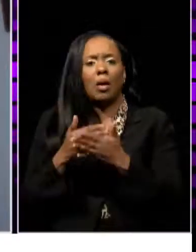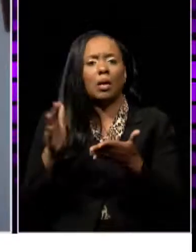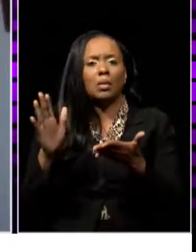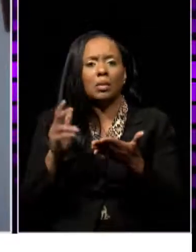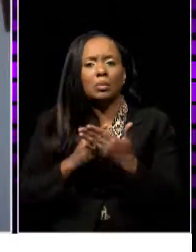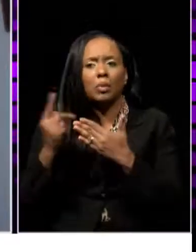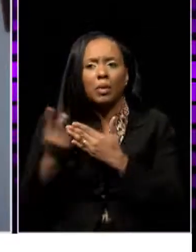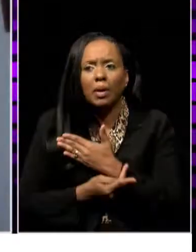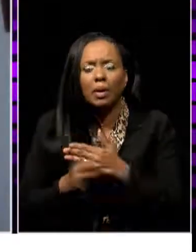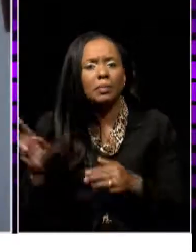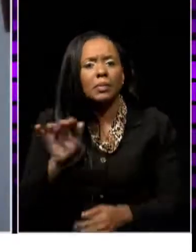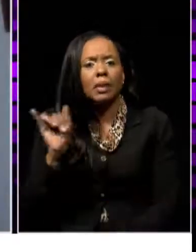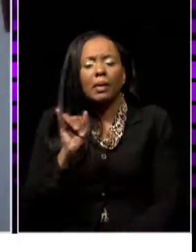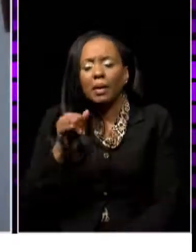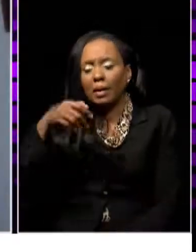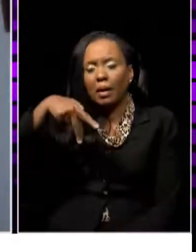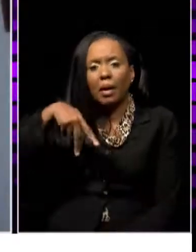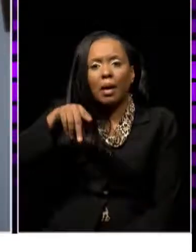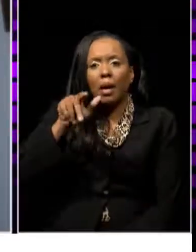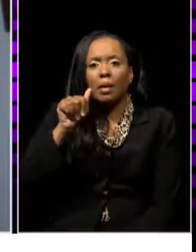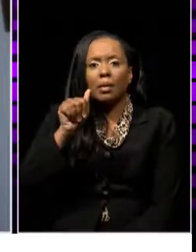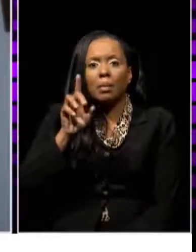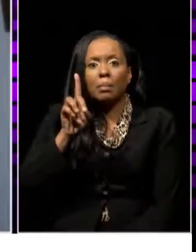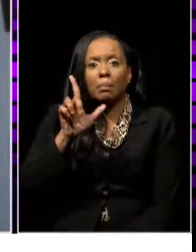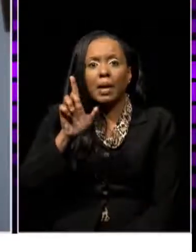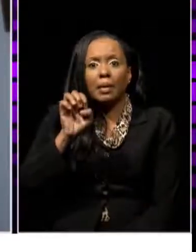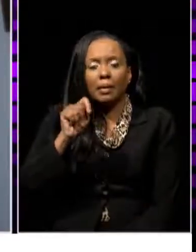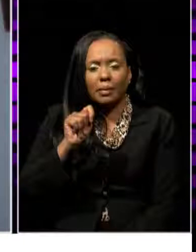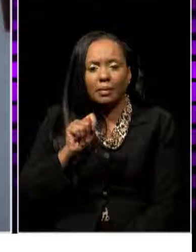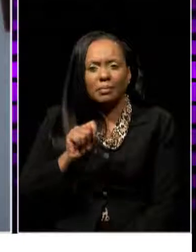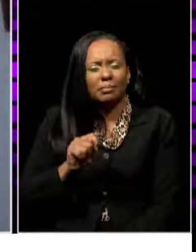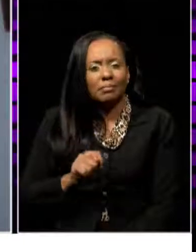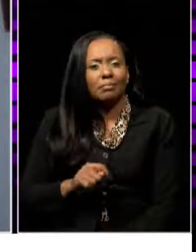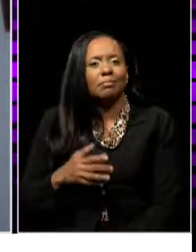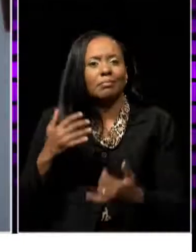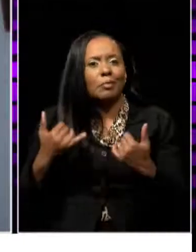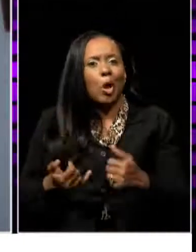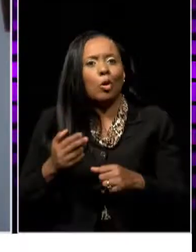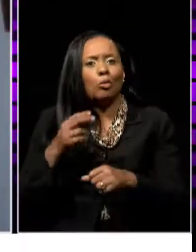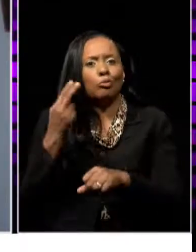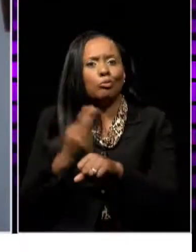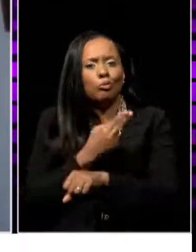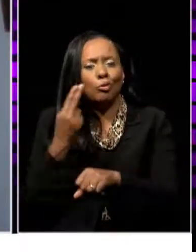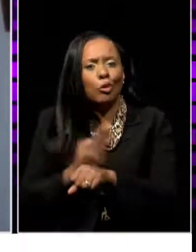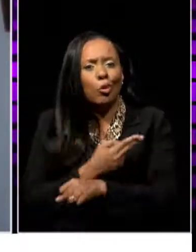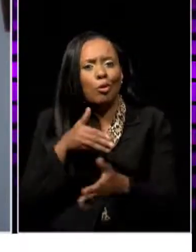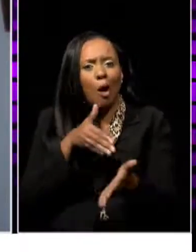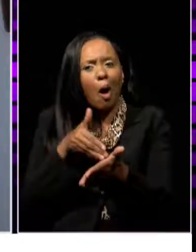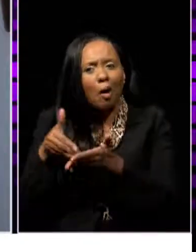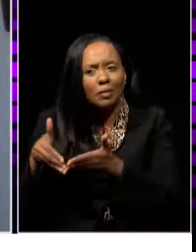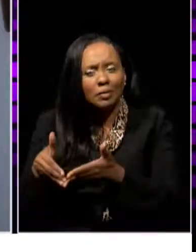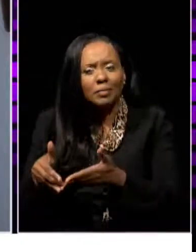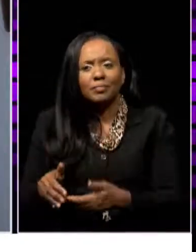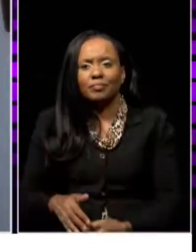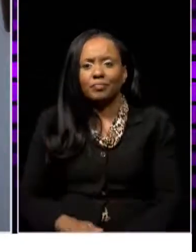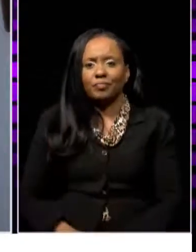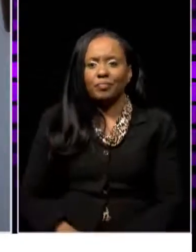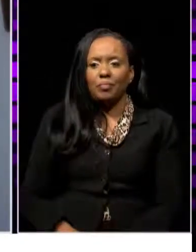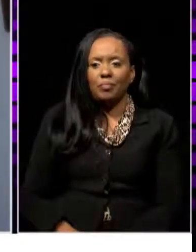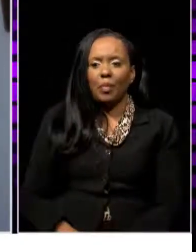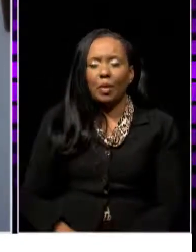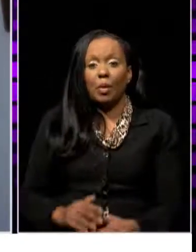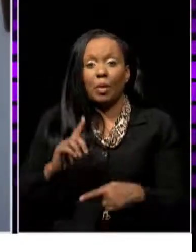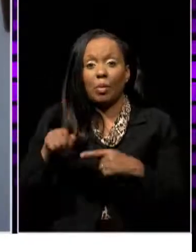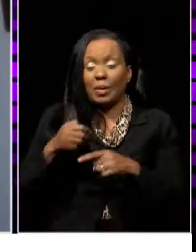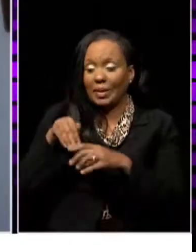those different programs that they are now becoming so accustomed to using that when they get into class, they also